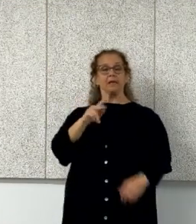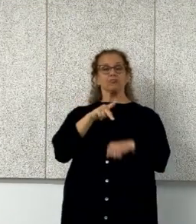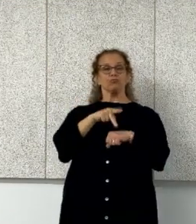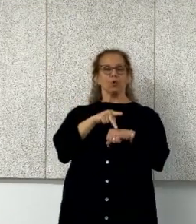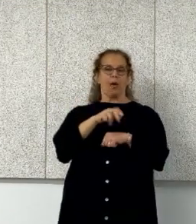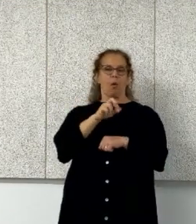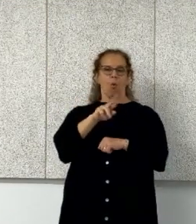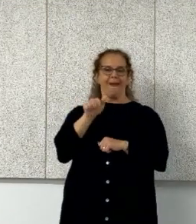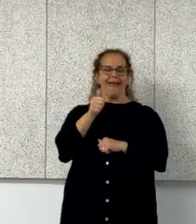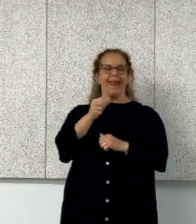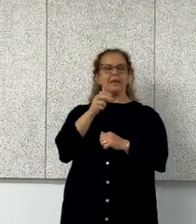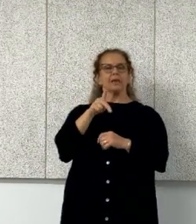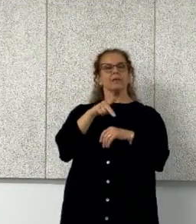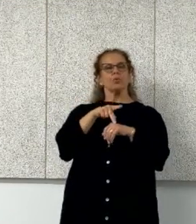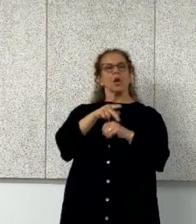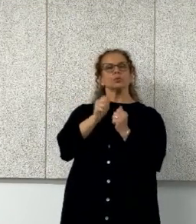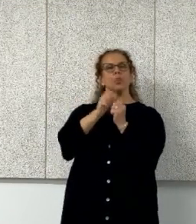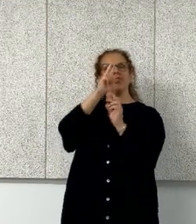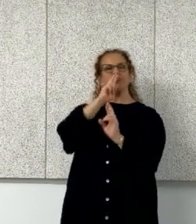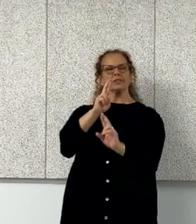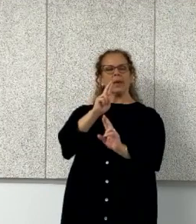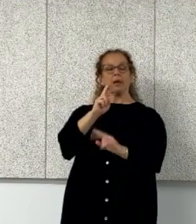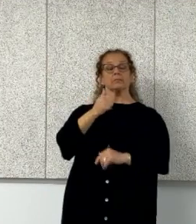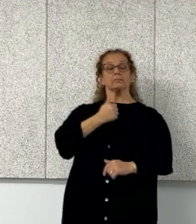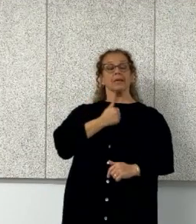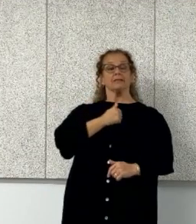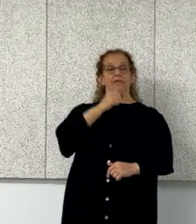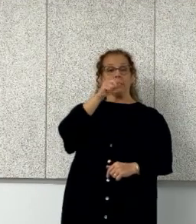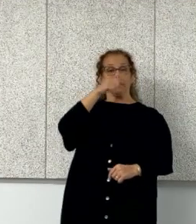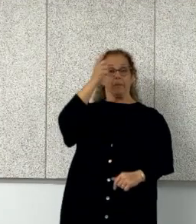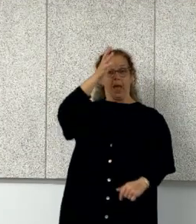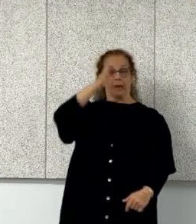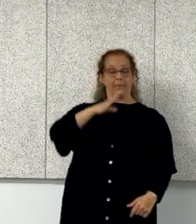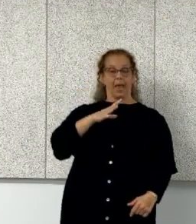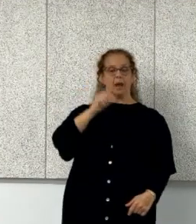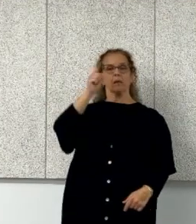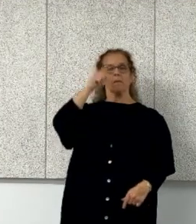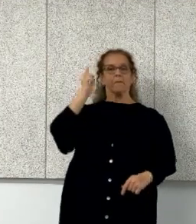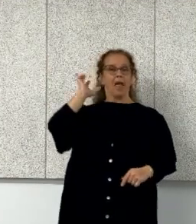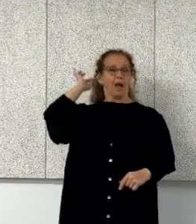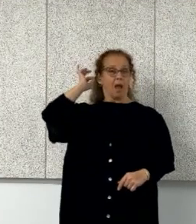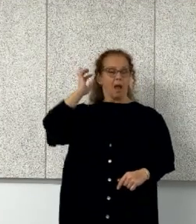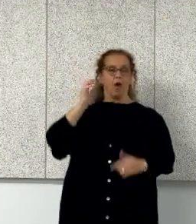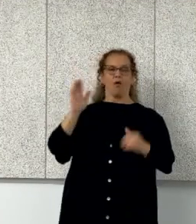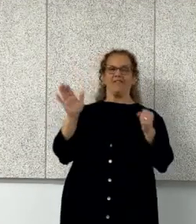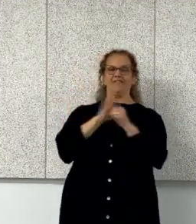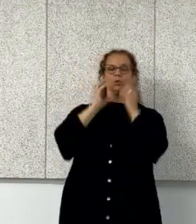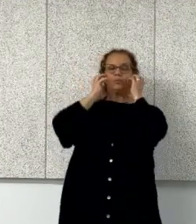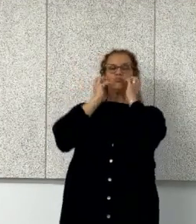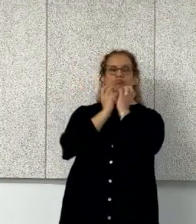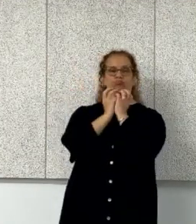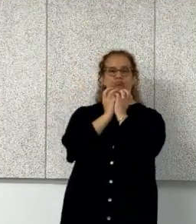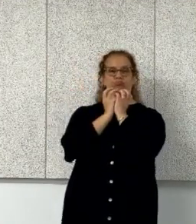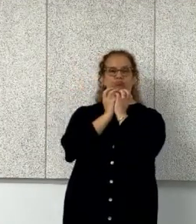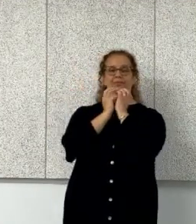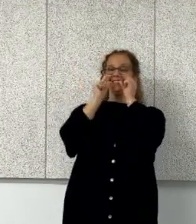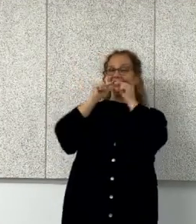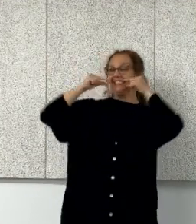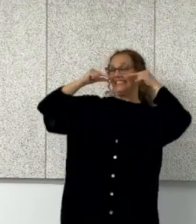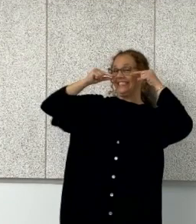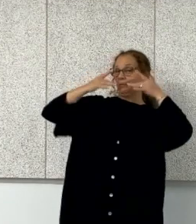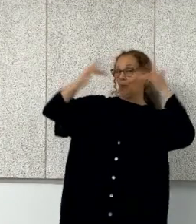Visual description, I am a black man with black hair, full beard, bright smile,